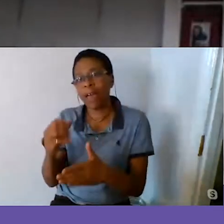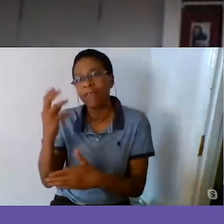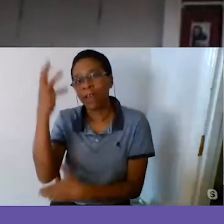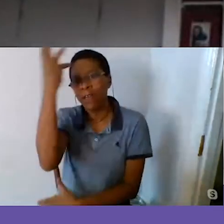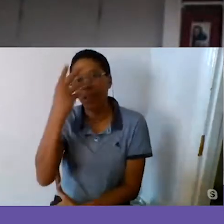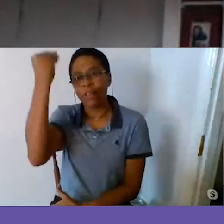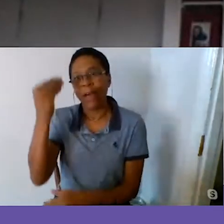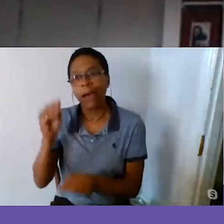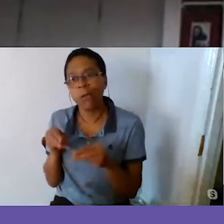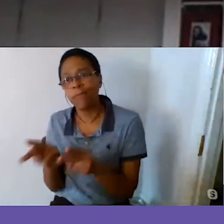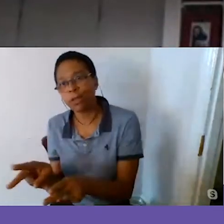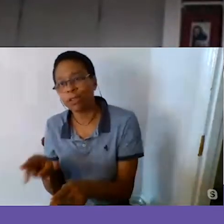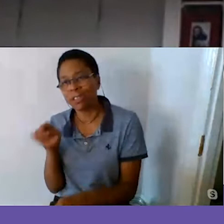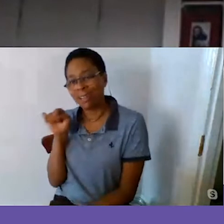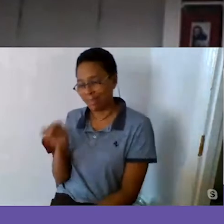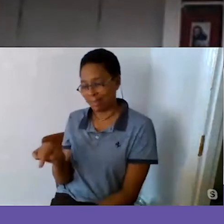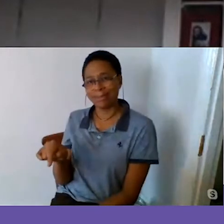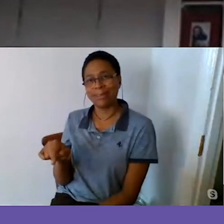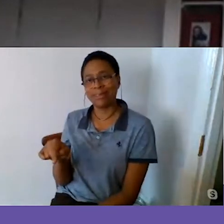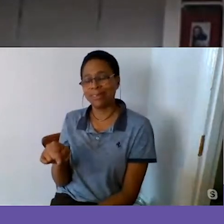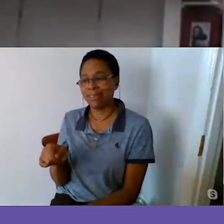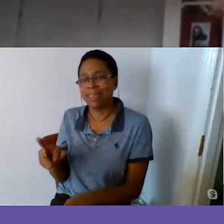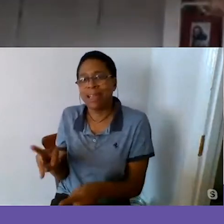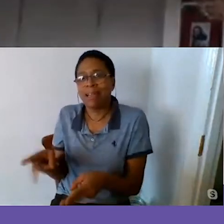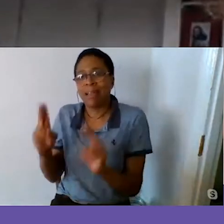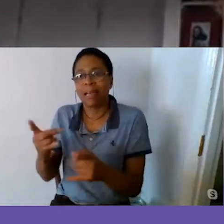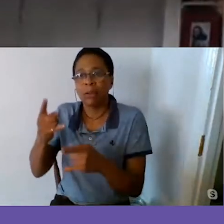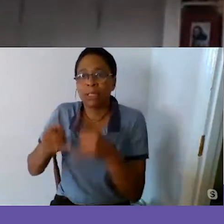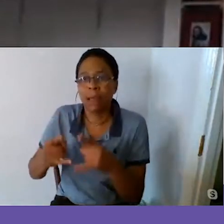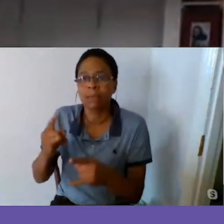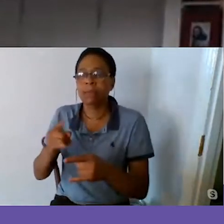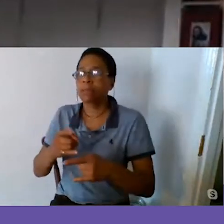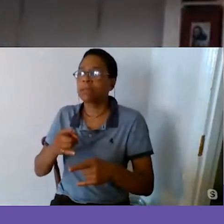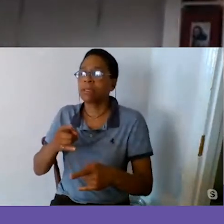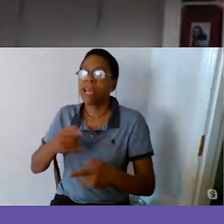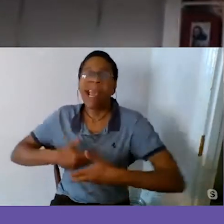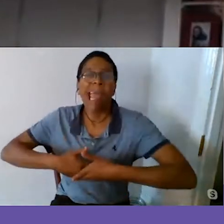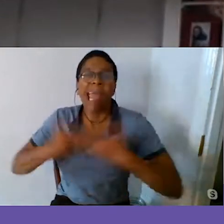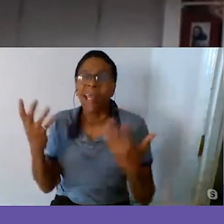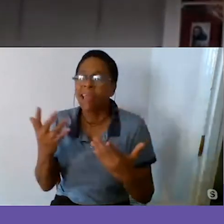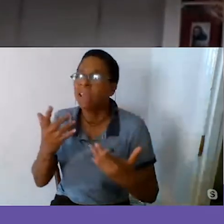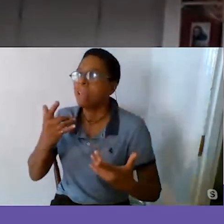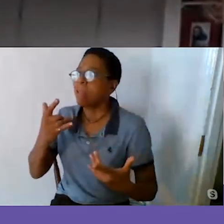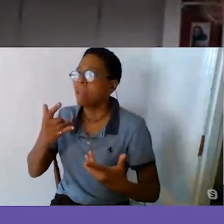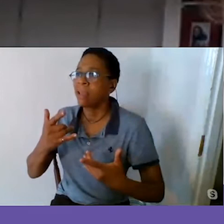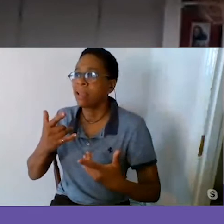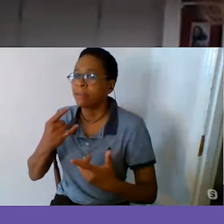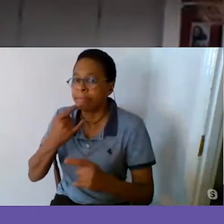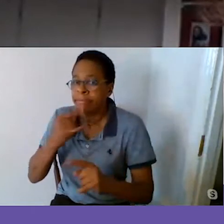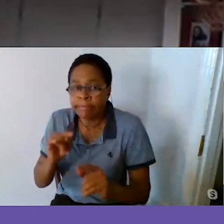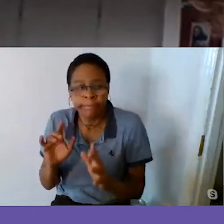Arab version is like, they cut out sex, they cut out, like, any mention of, like, to be honest,